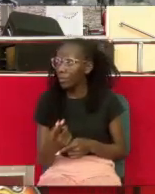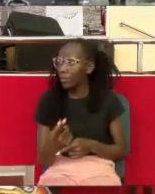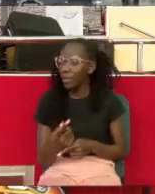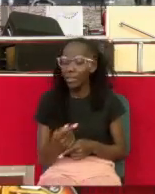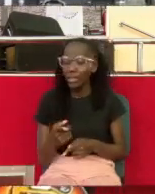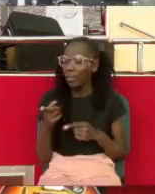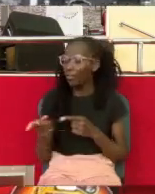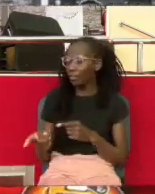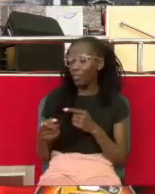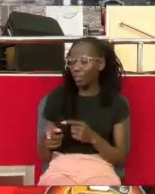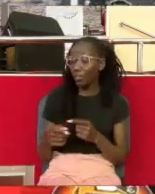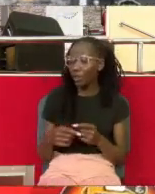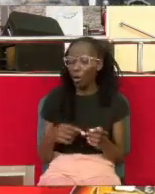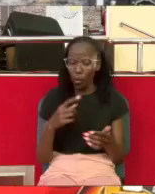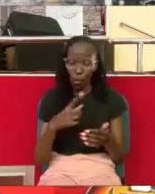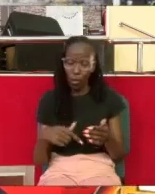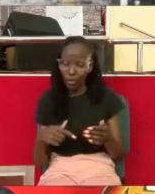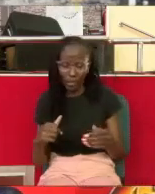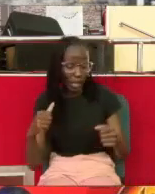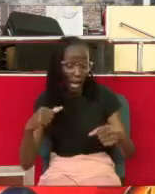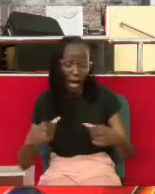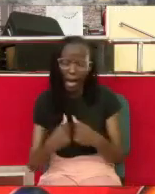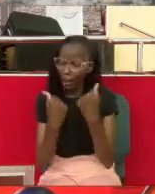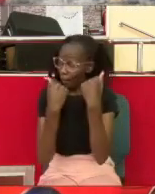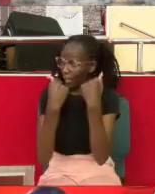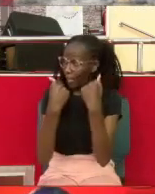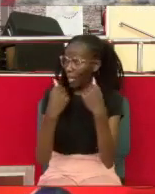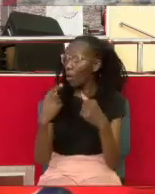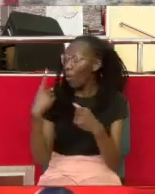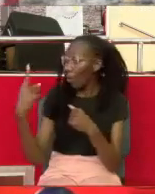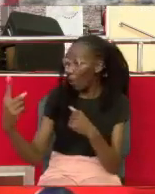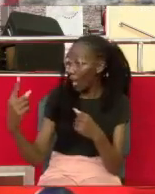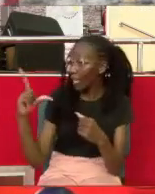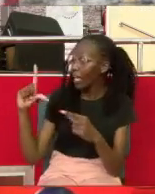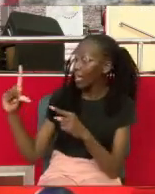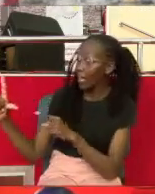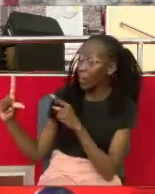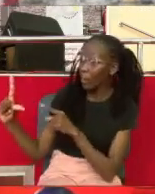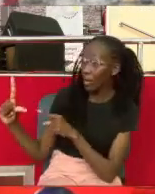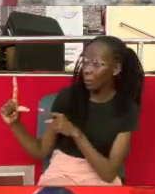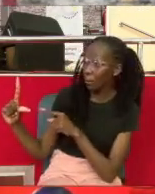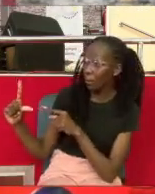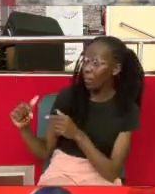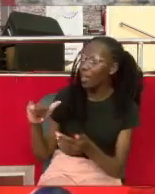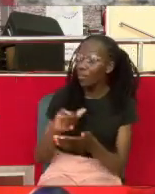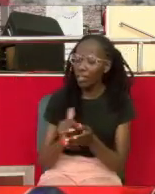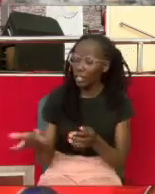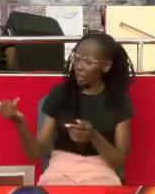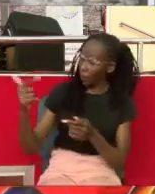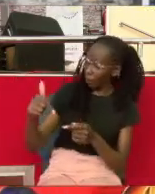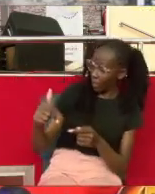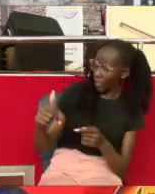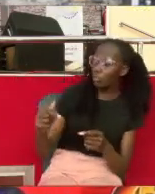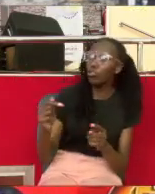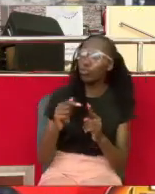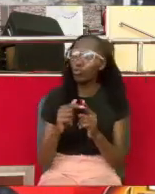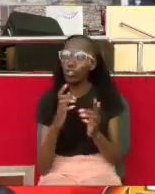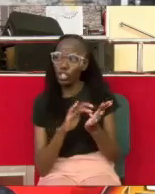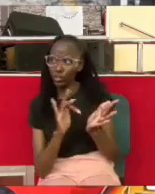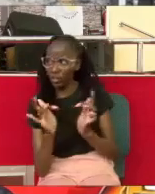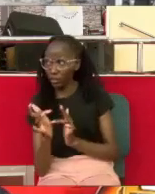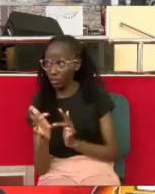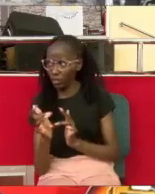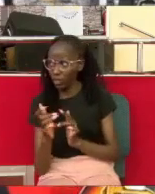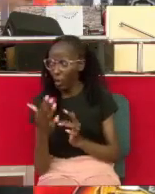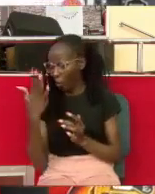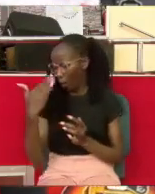is the exact thing that happened with this one leper. that came back to Jesus because he came and bowed